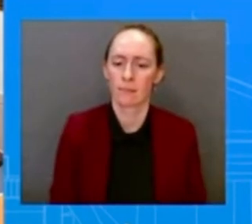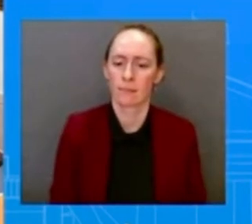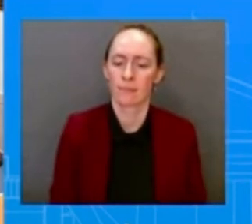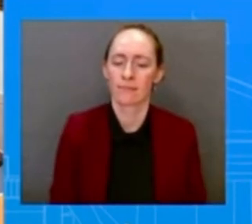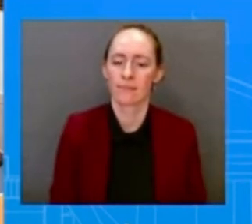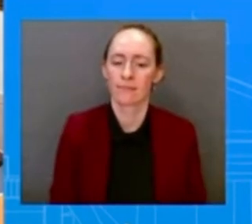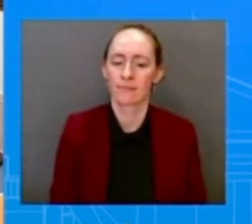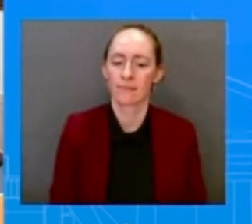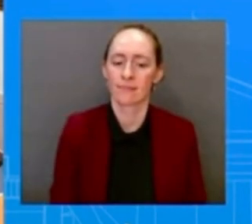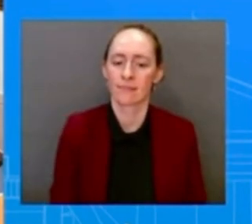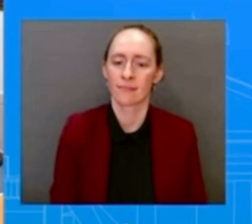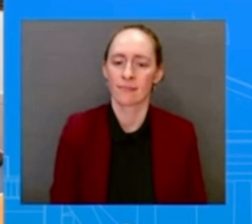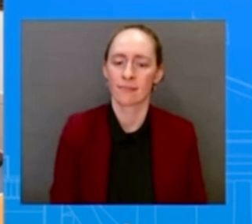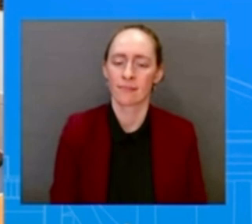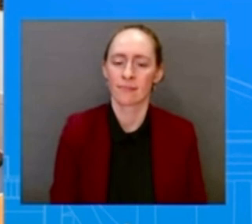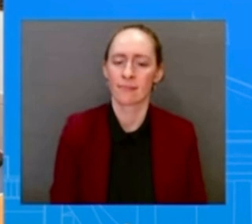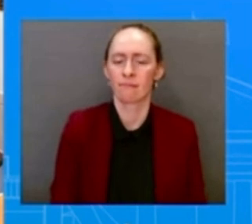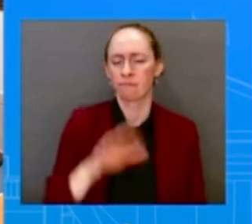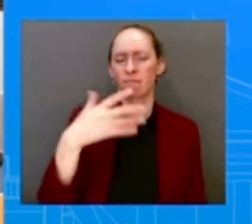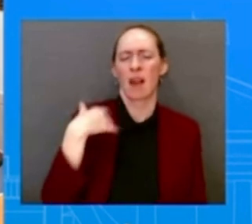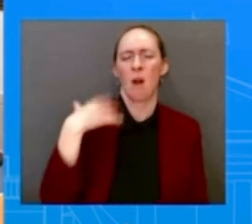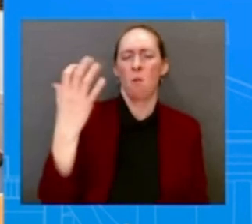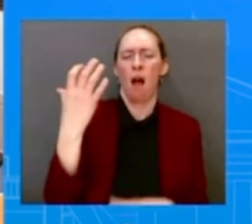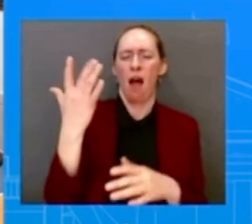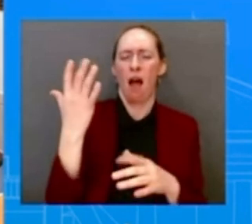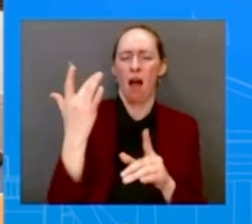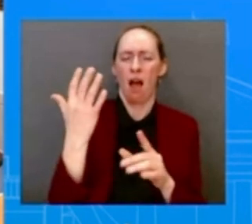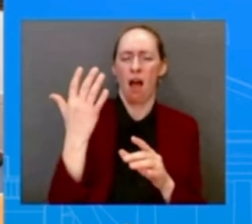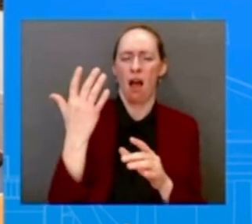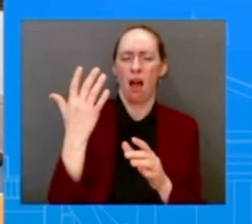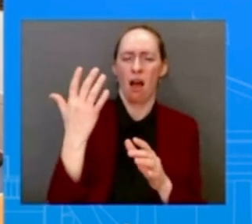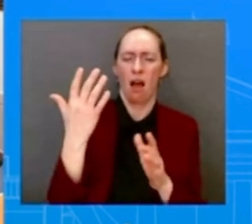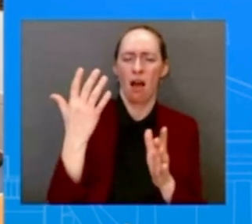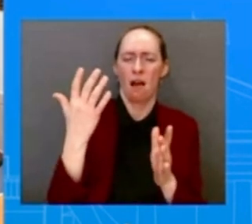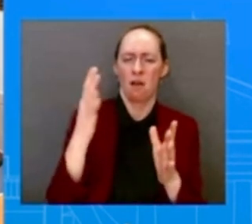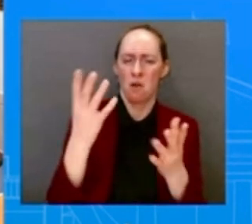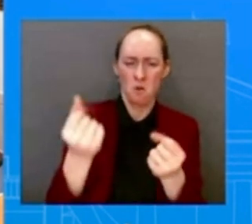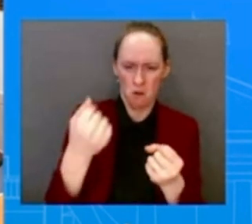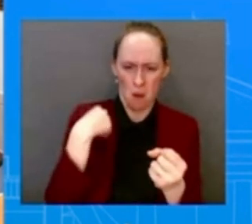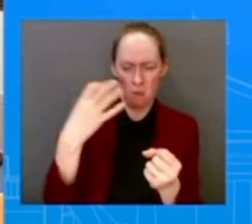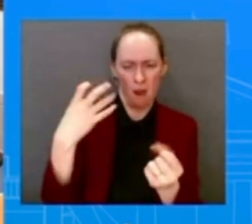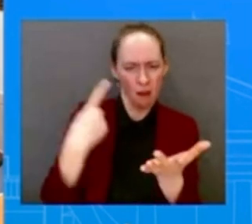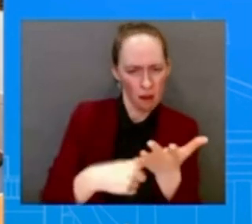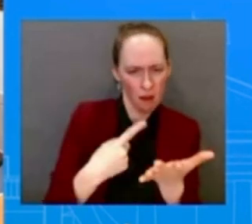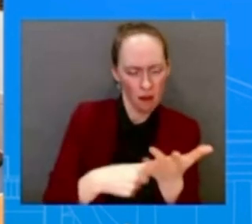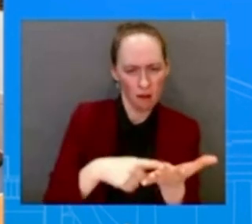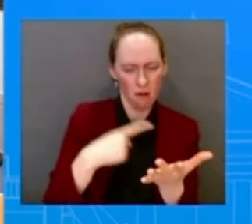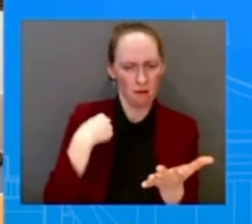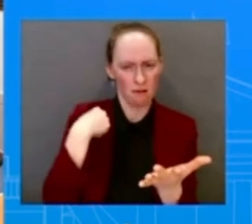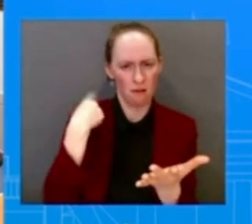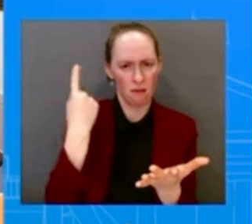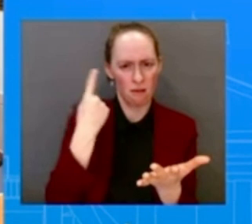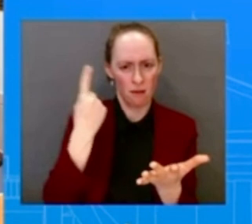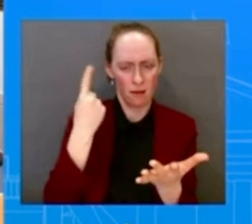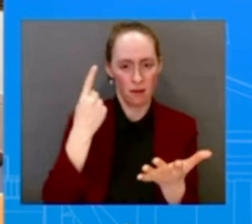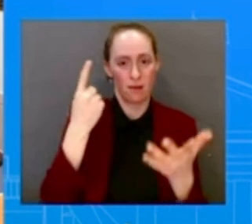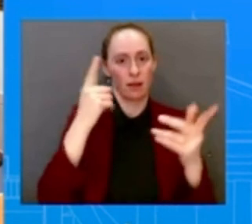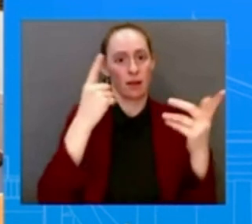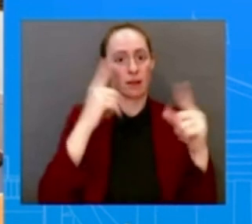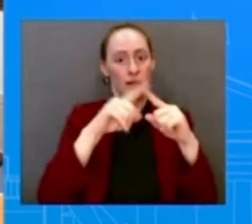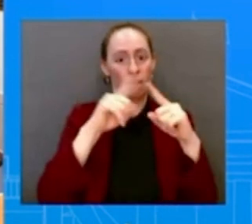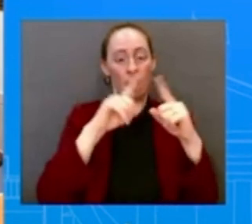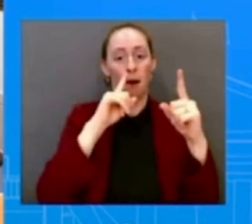back for a moment? So another aircraft of some sort, airship, balloon, something was shot down